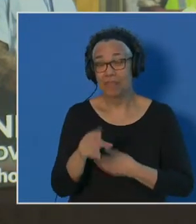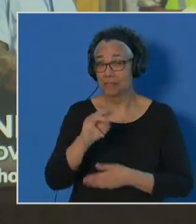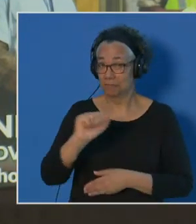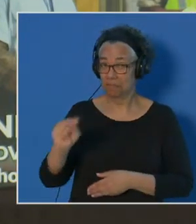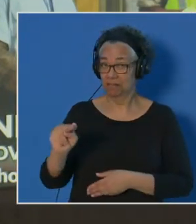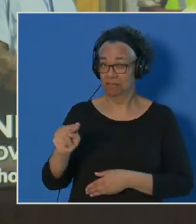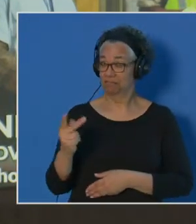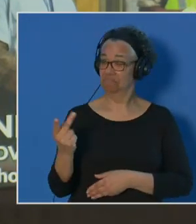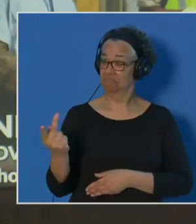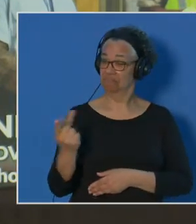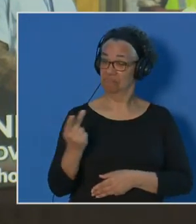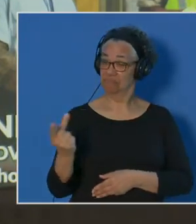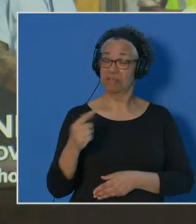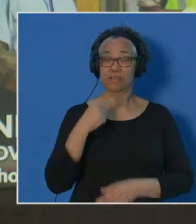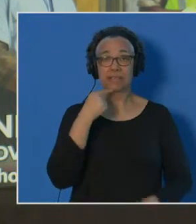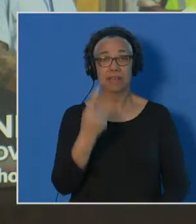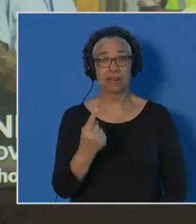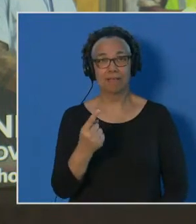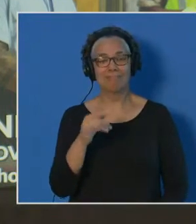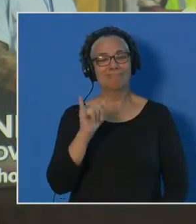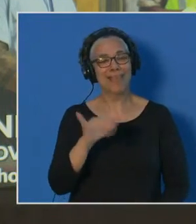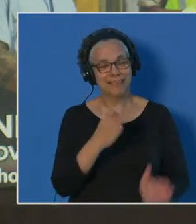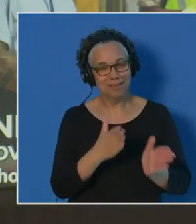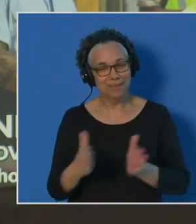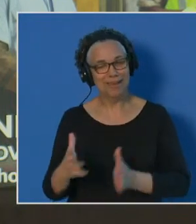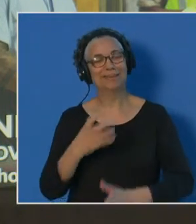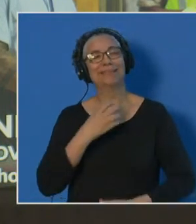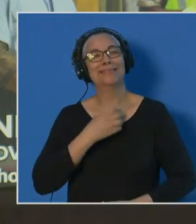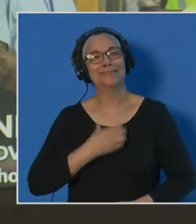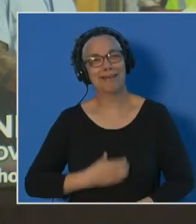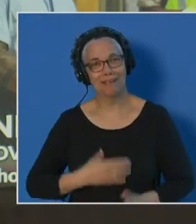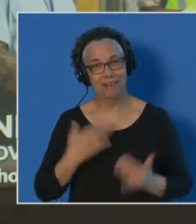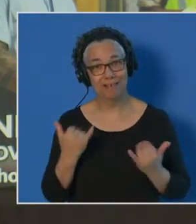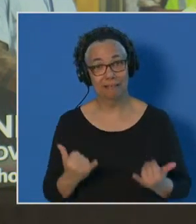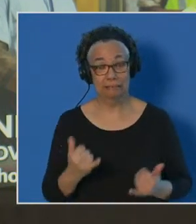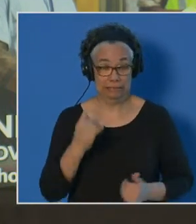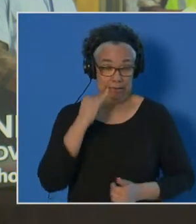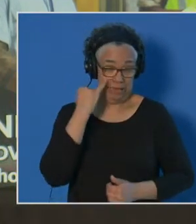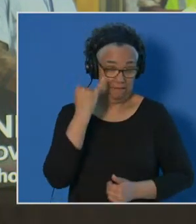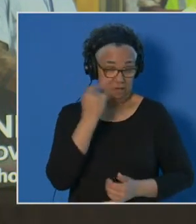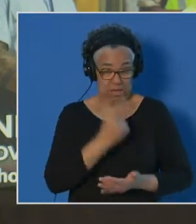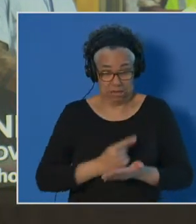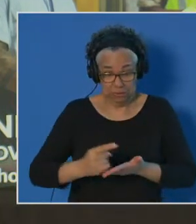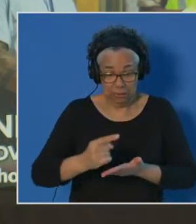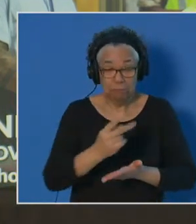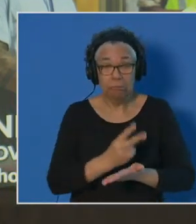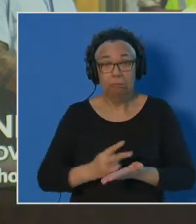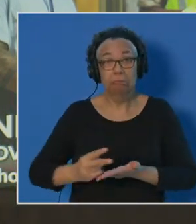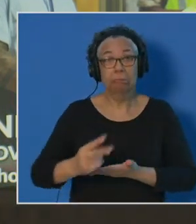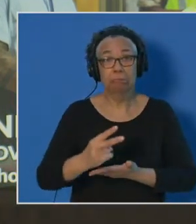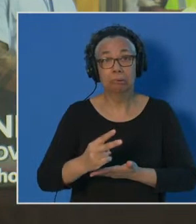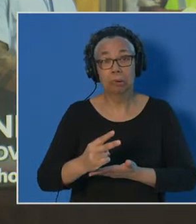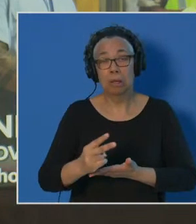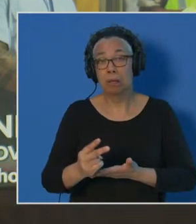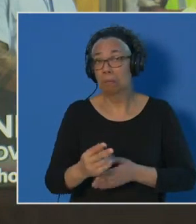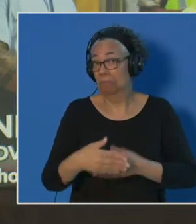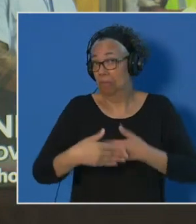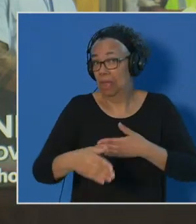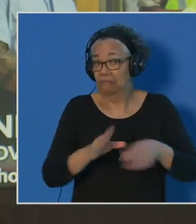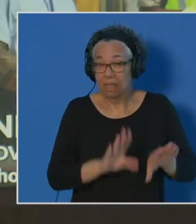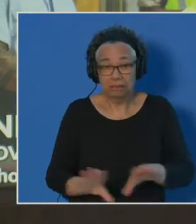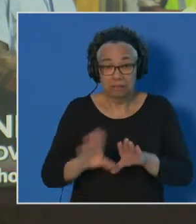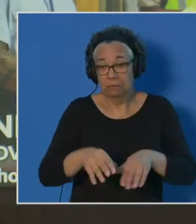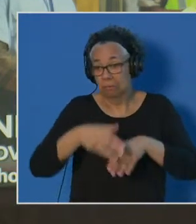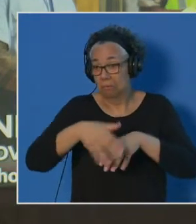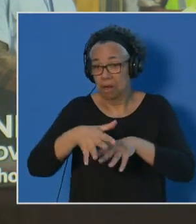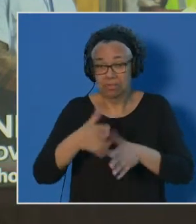as I have said, that is our plan and desire at this time. If next week or the week after, if after activities, whether it be the march or